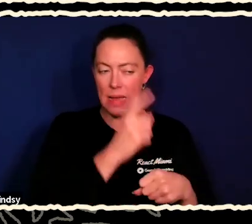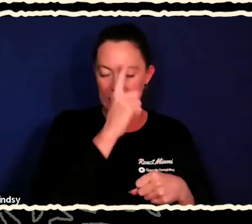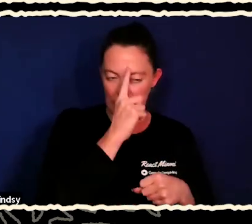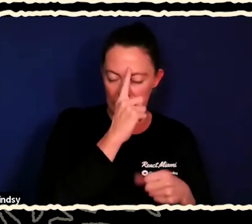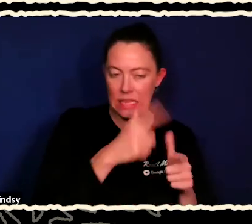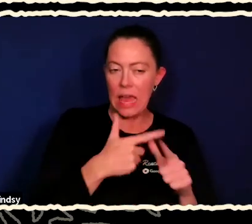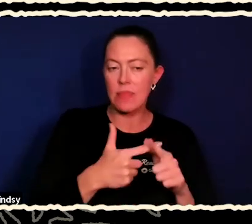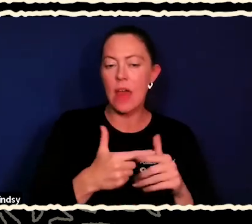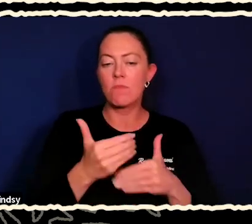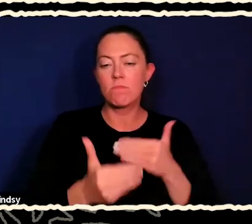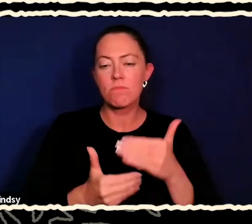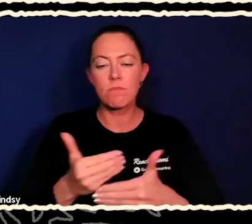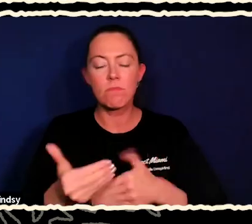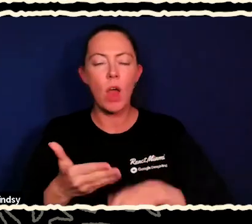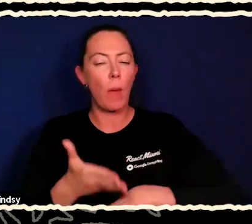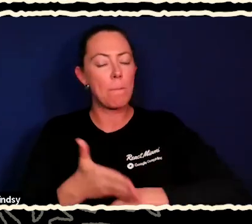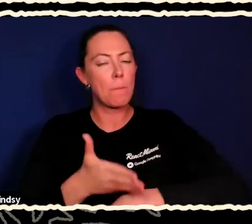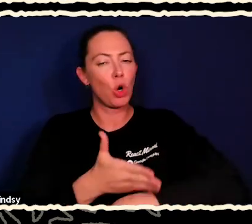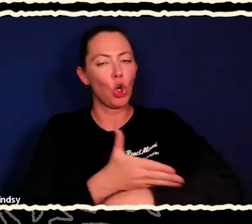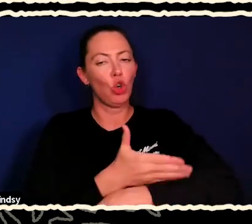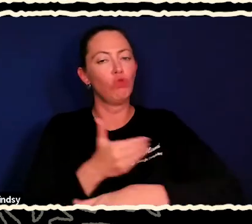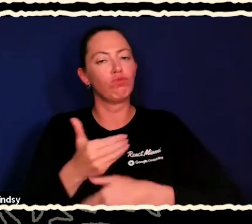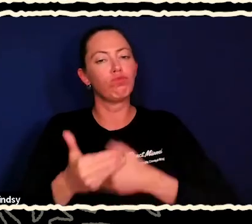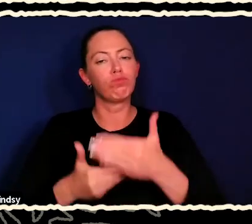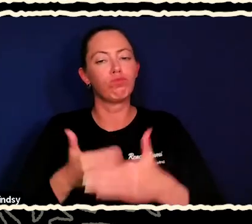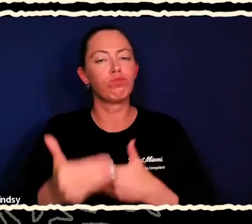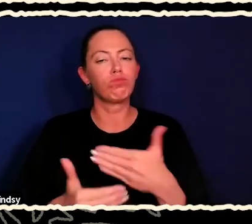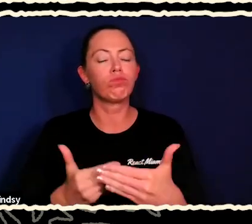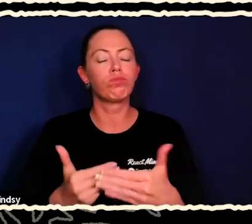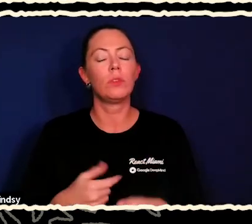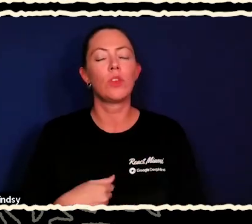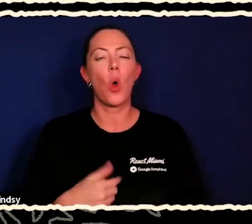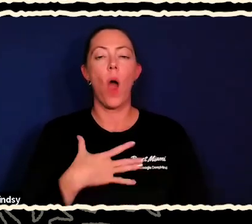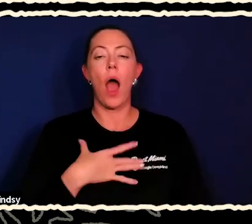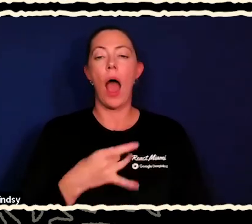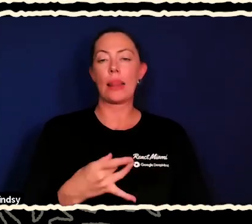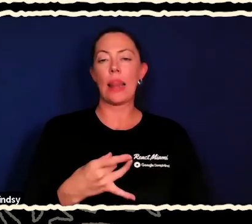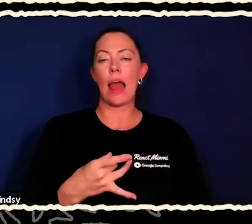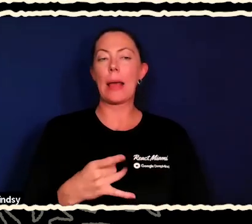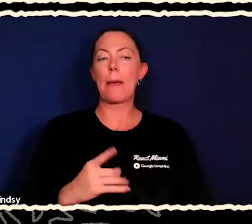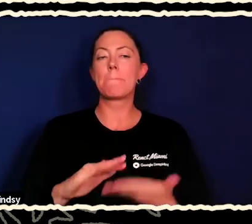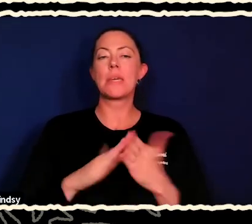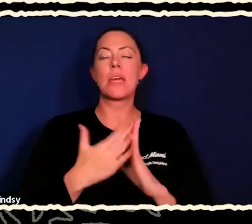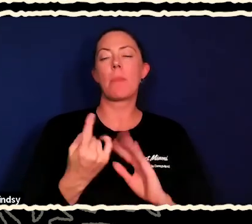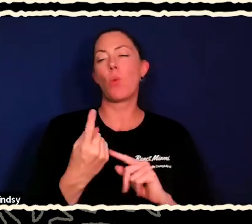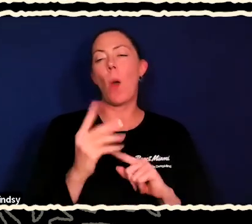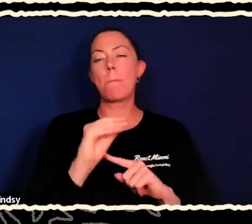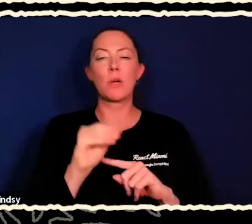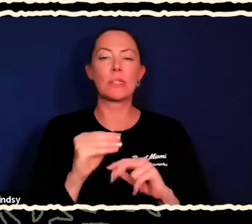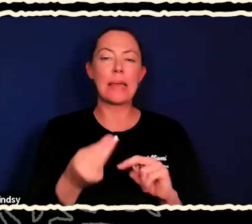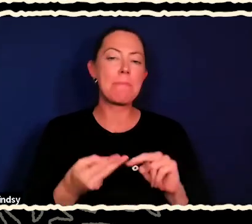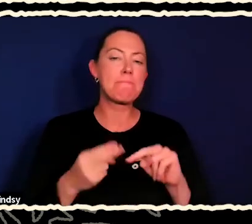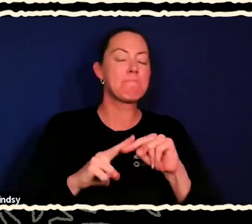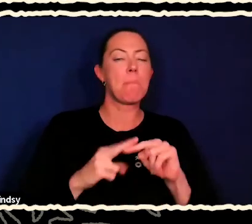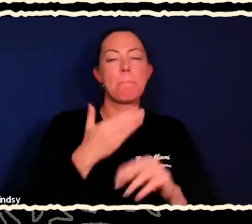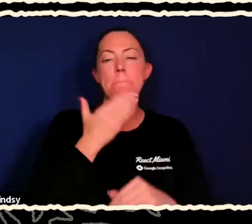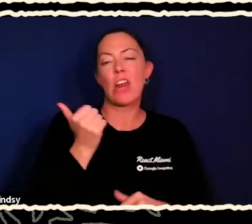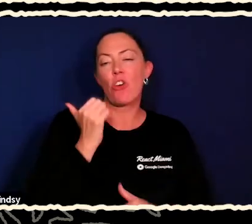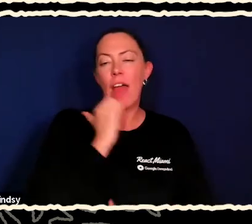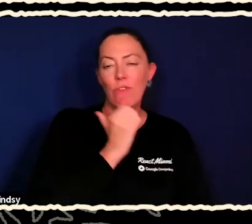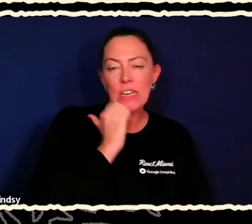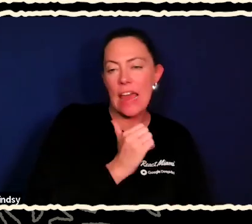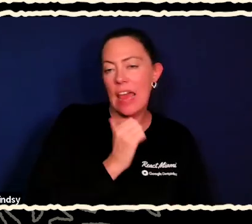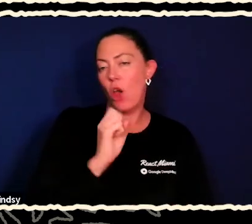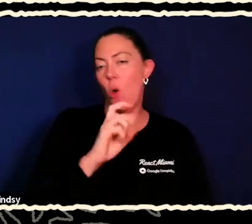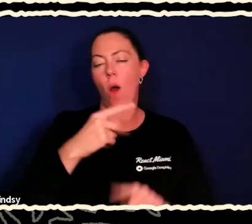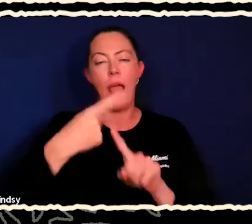progressively. I love the idea of being 1% better every day, every month, whenever you